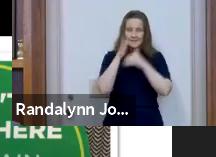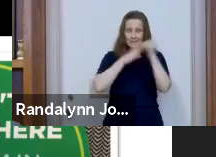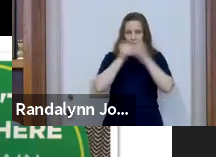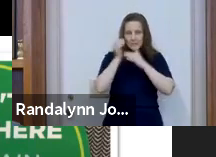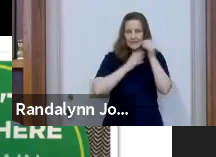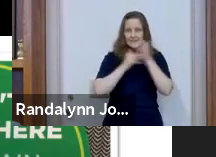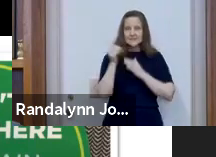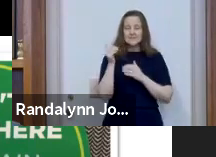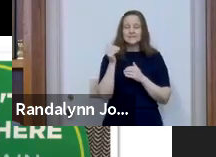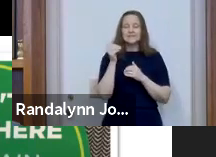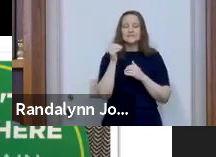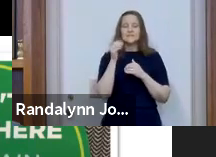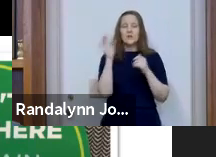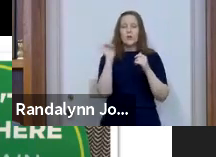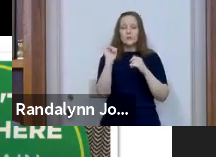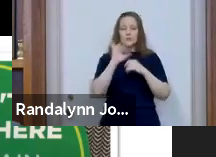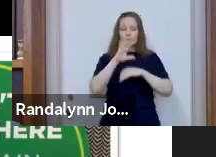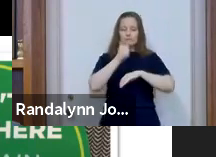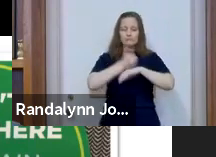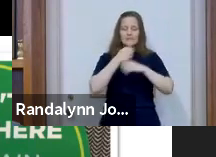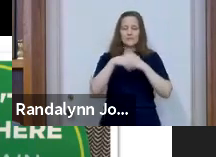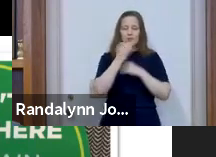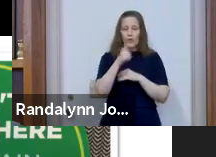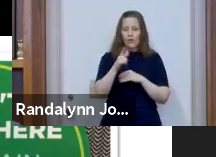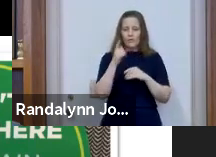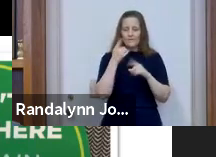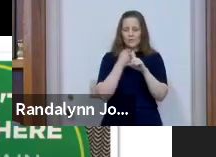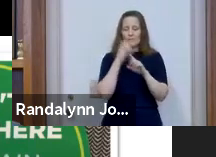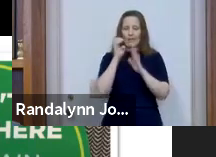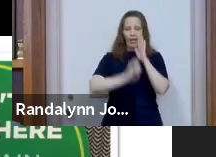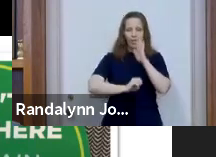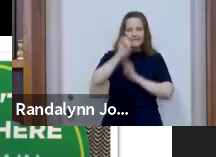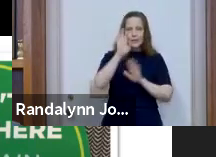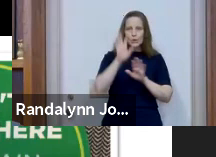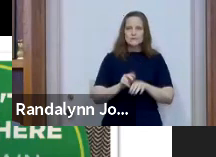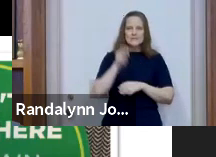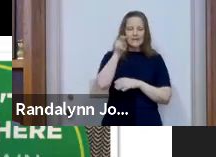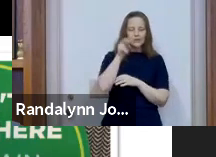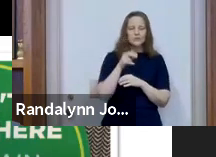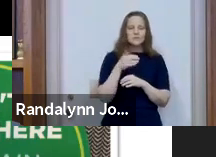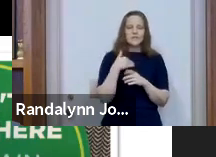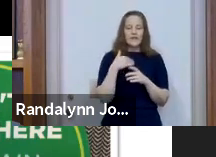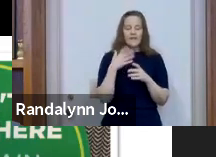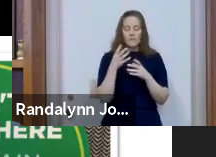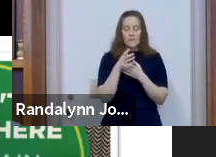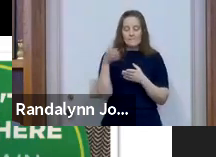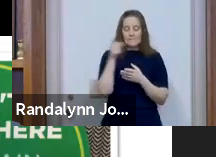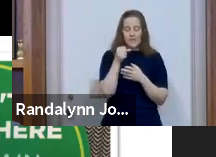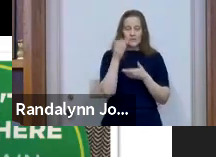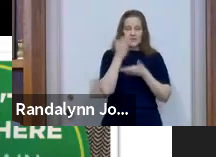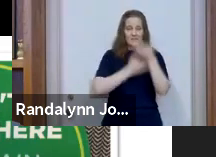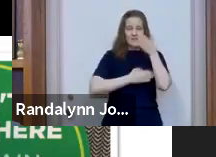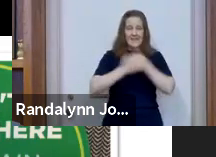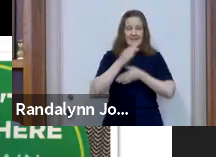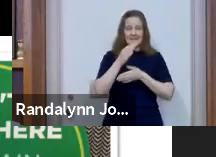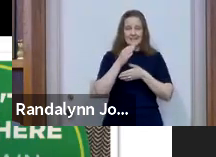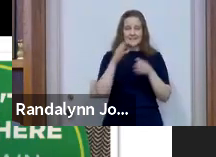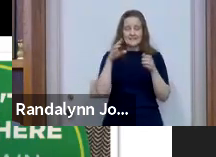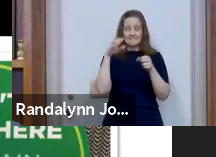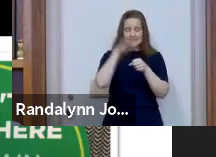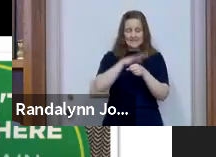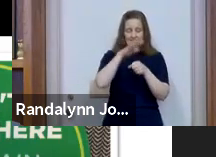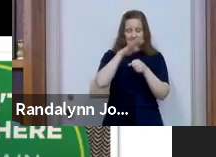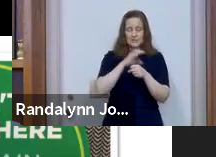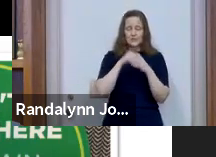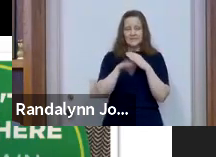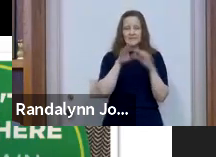but also up in some of the halls as you come off of elevators and stairwells. You're gonna find bottles of hand sanitizer placed in common areas, lobbies,